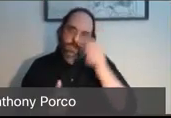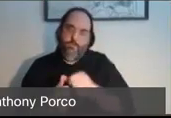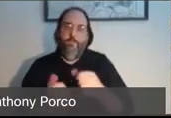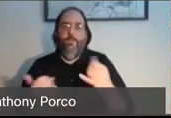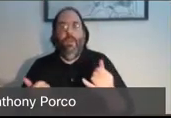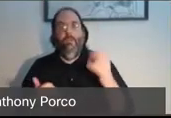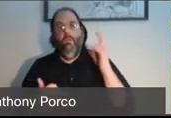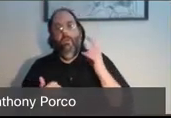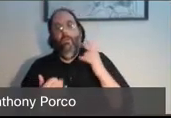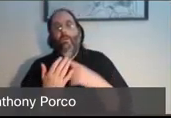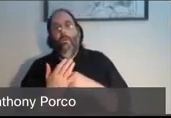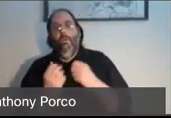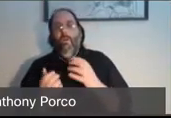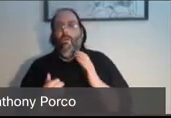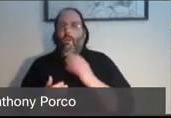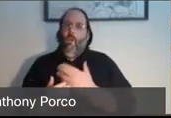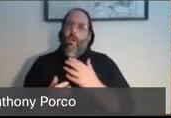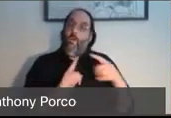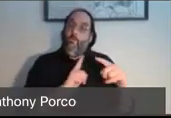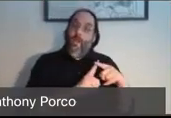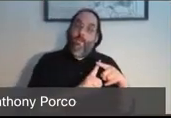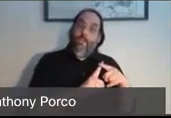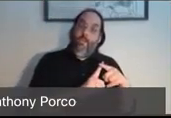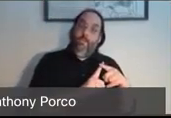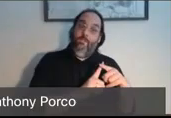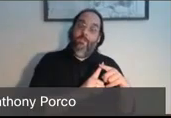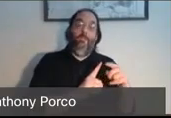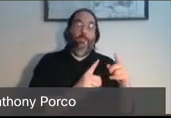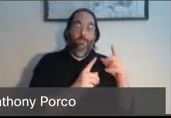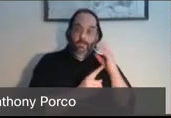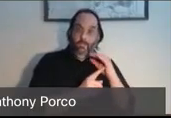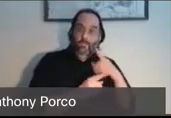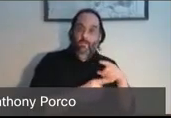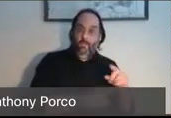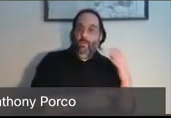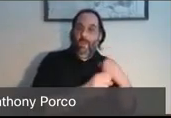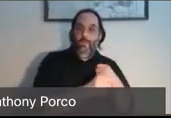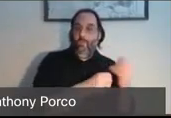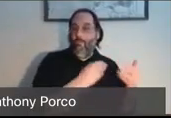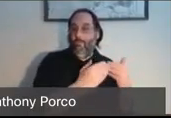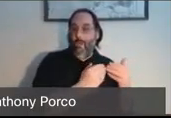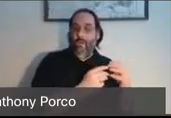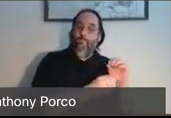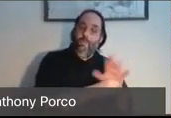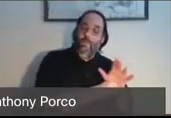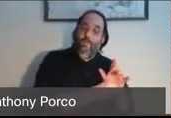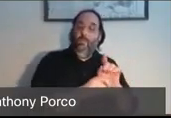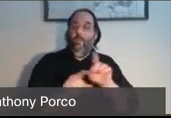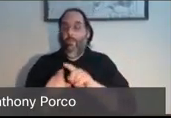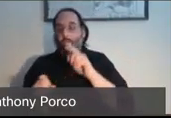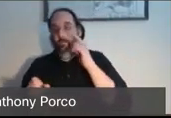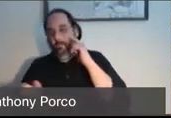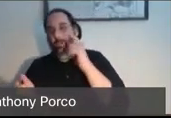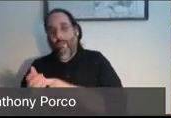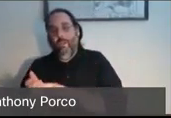about and discussed many of our collective positive gains during the past year in spite of the pandemic, I also realize and want to acknowledge that we've